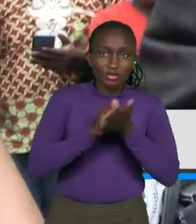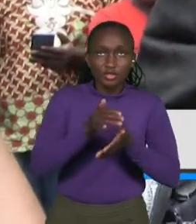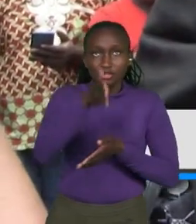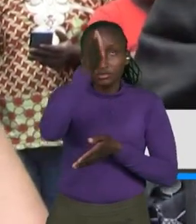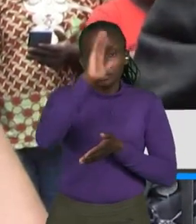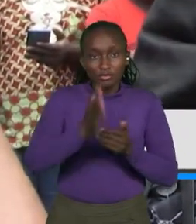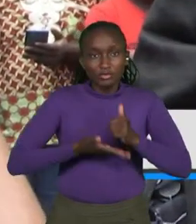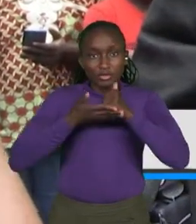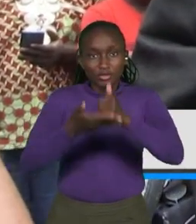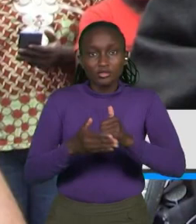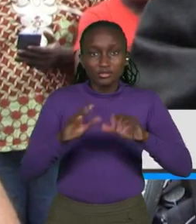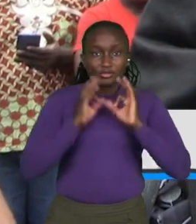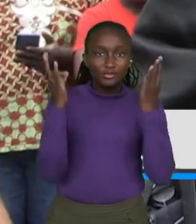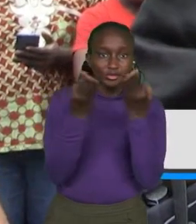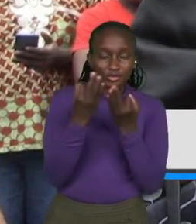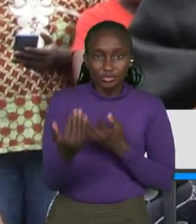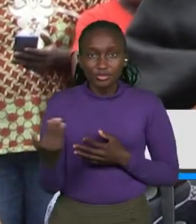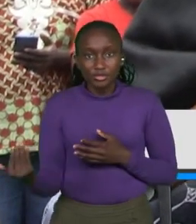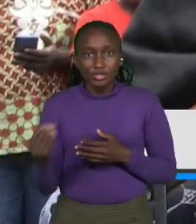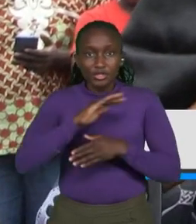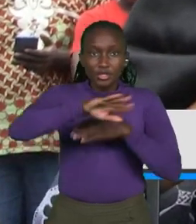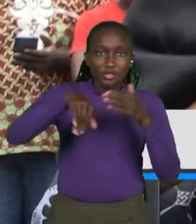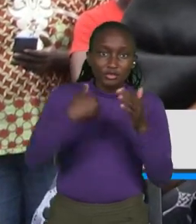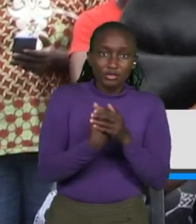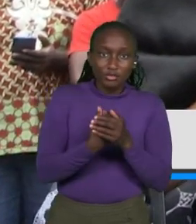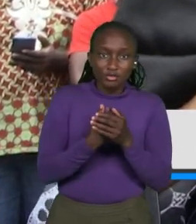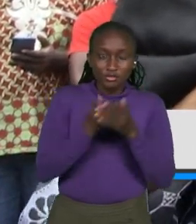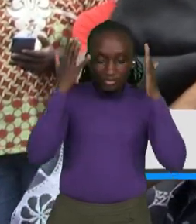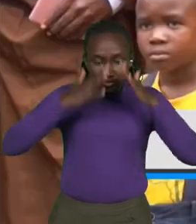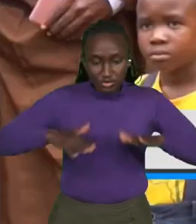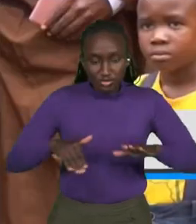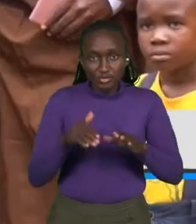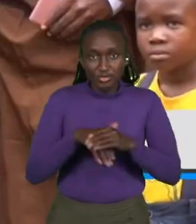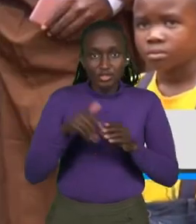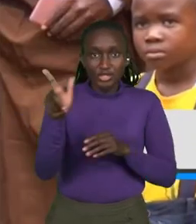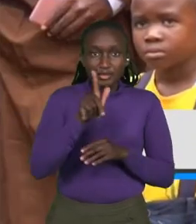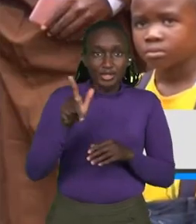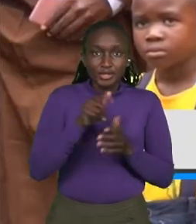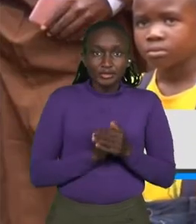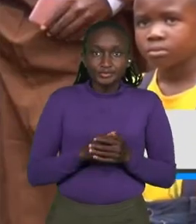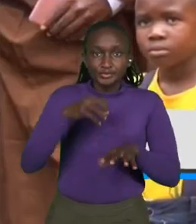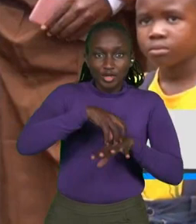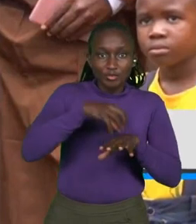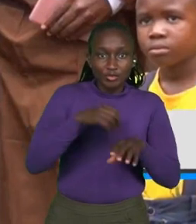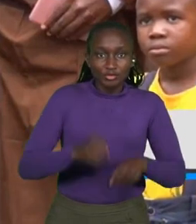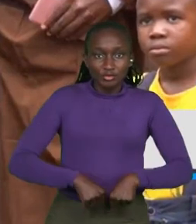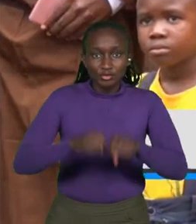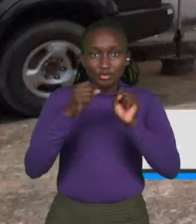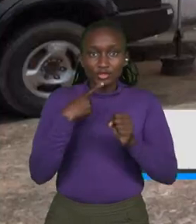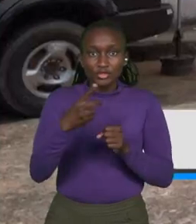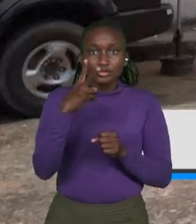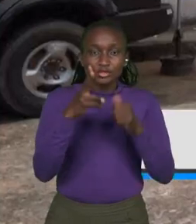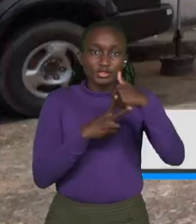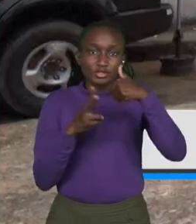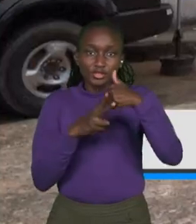sustain the families of the children and all Muslims and Liberians. Mosque officials said 27